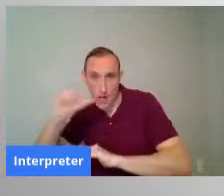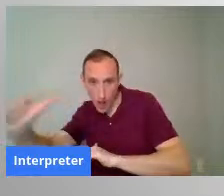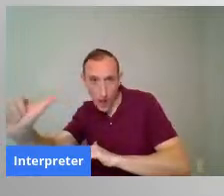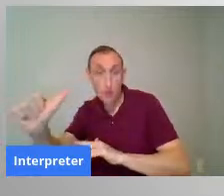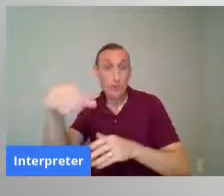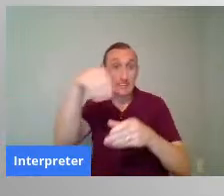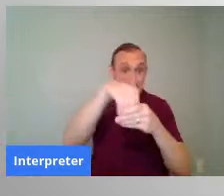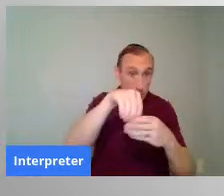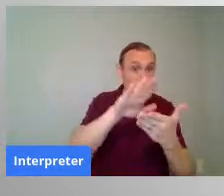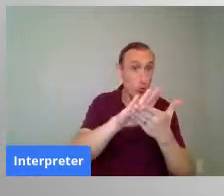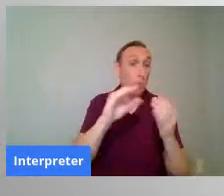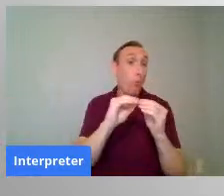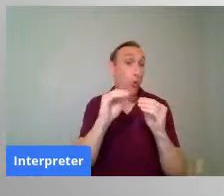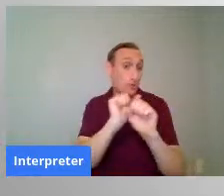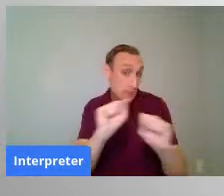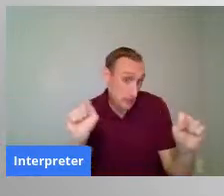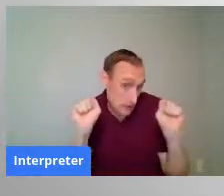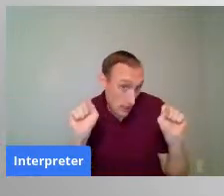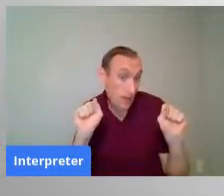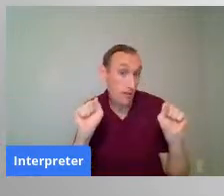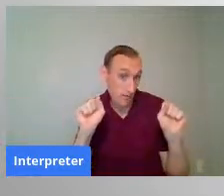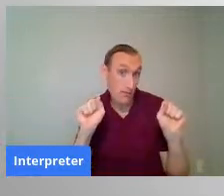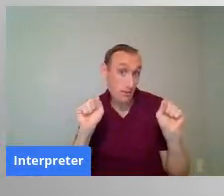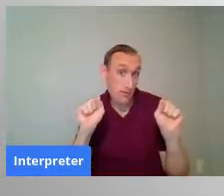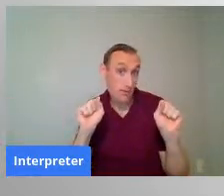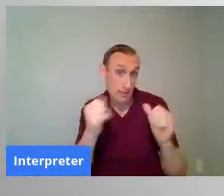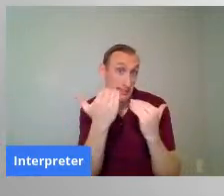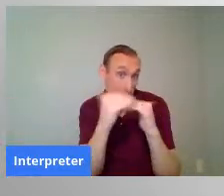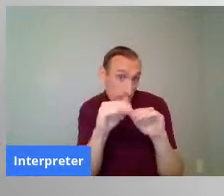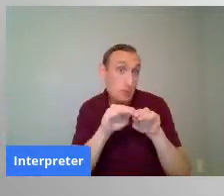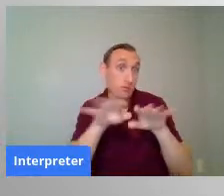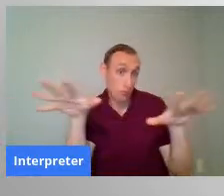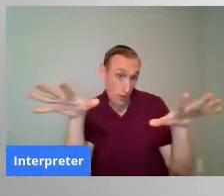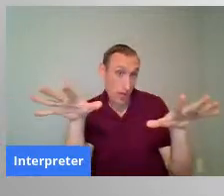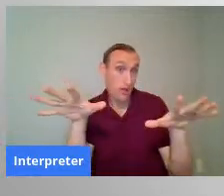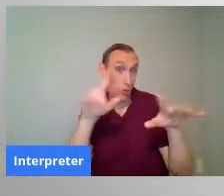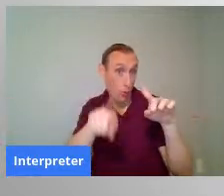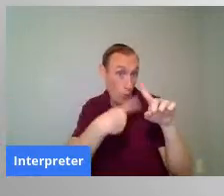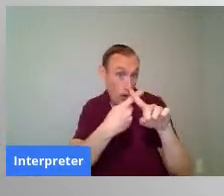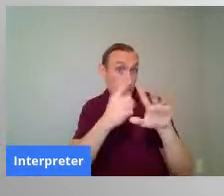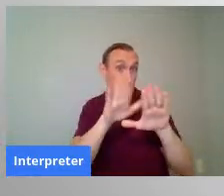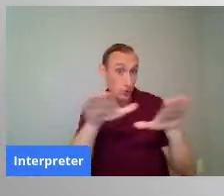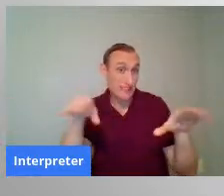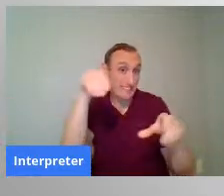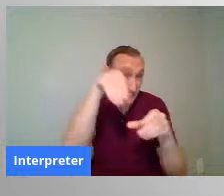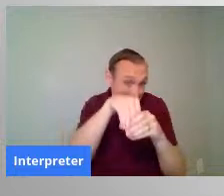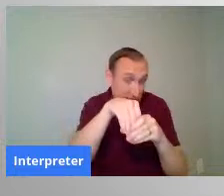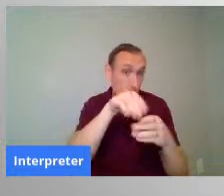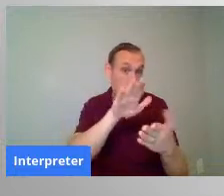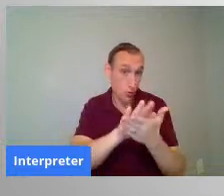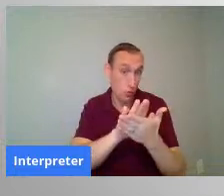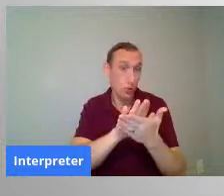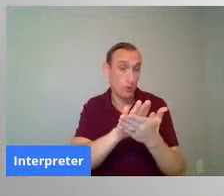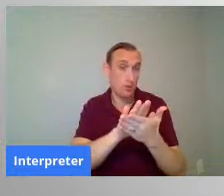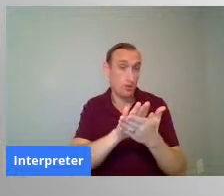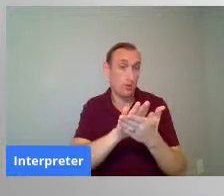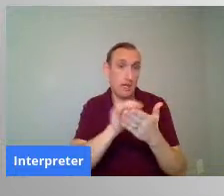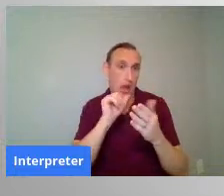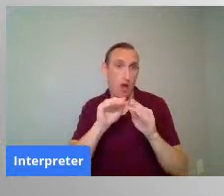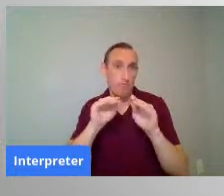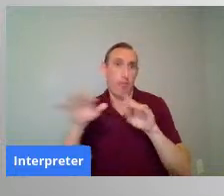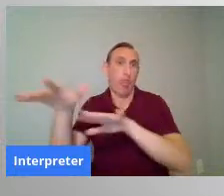mitigation, really is helping to limit the spread because they are somewhere contained during the day. And